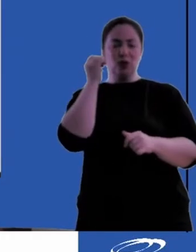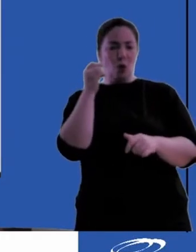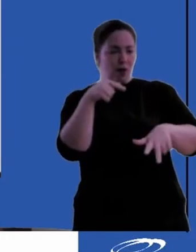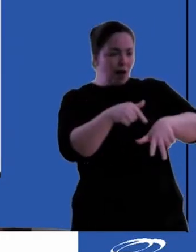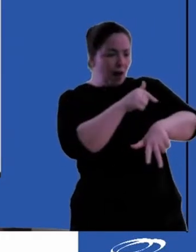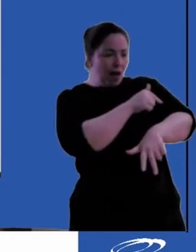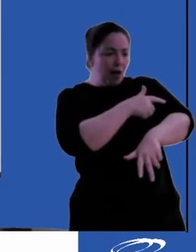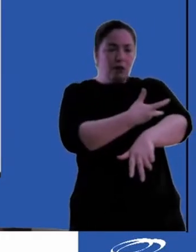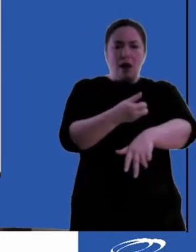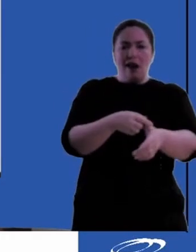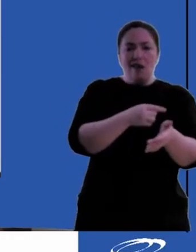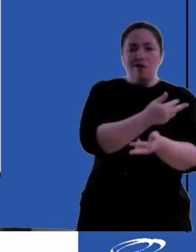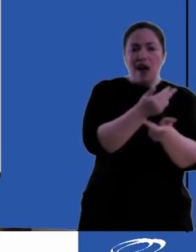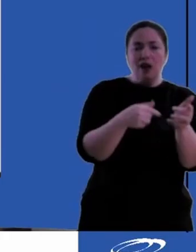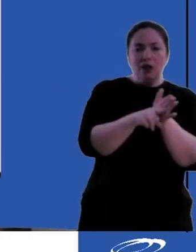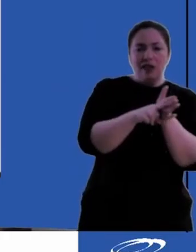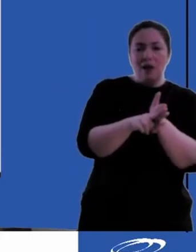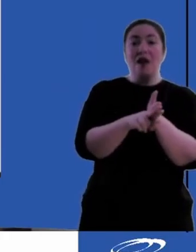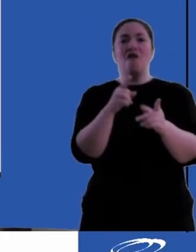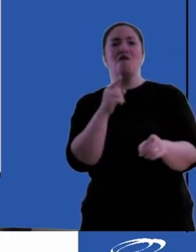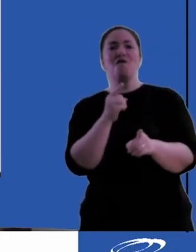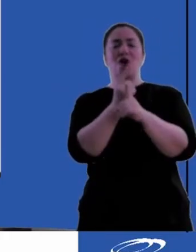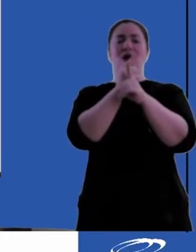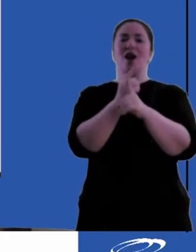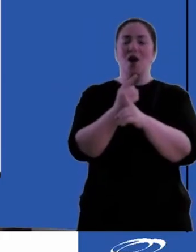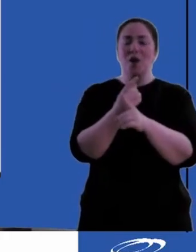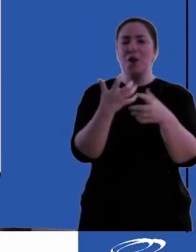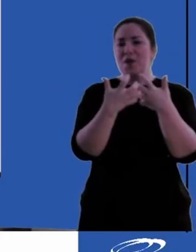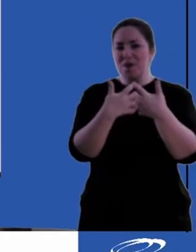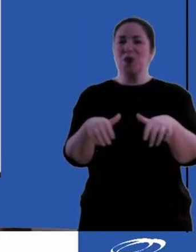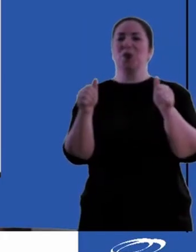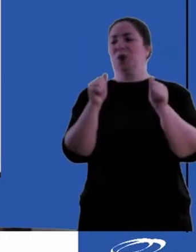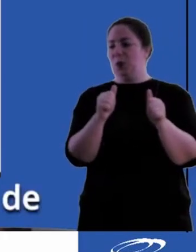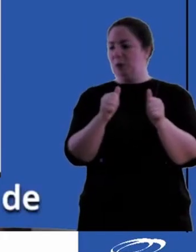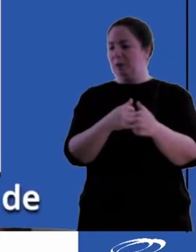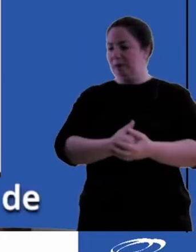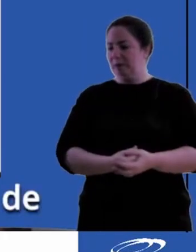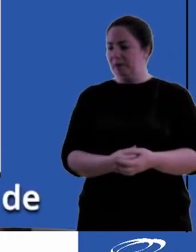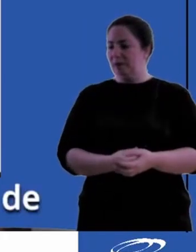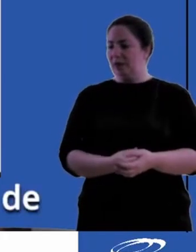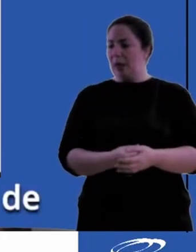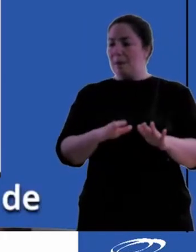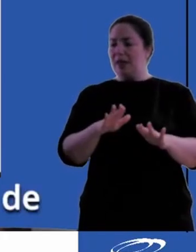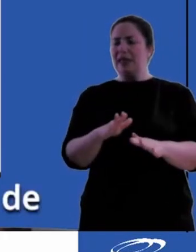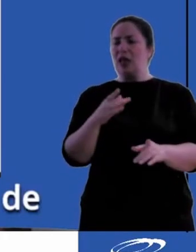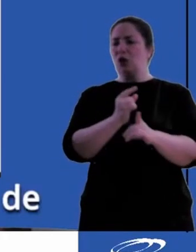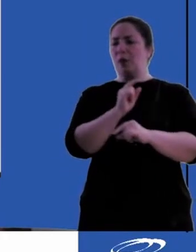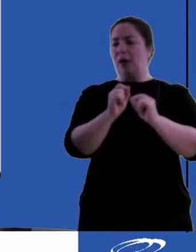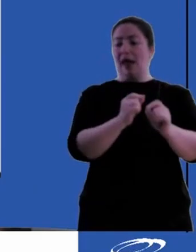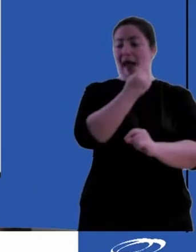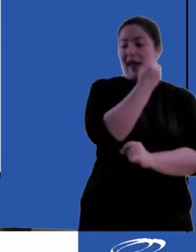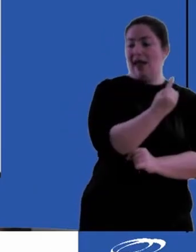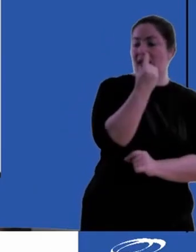from this study and look at how many tissue cultures you need to perform from each patient to establish a diagnosis